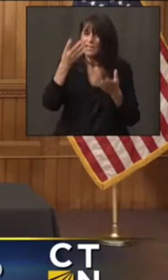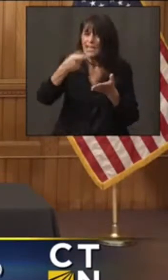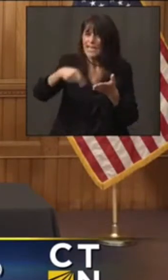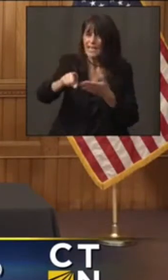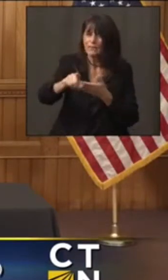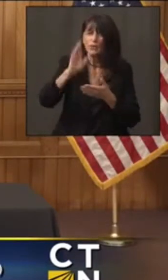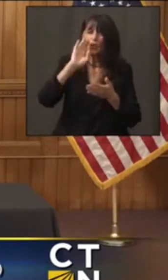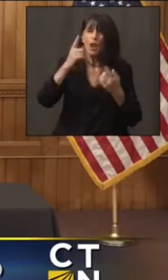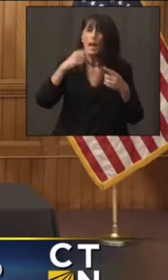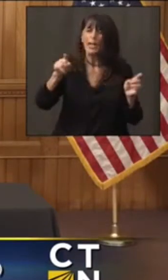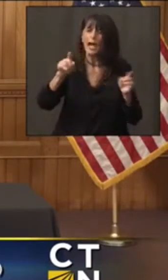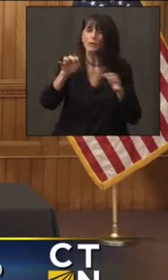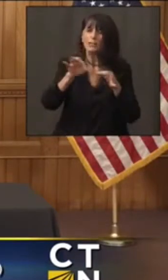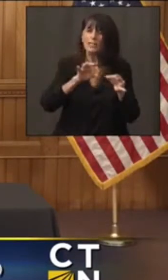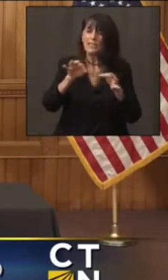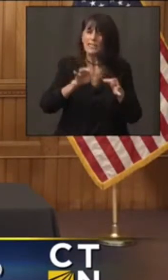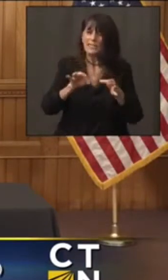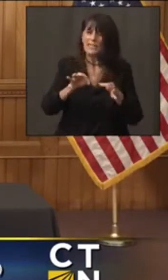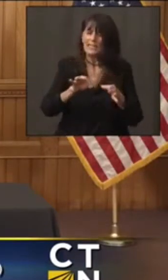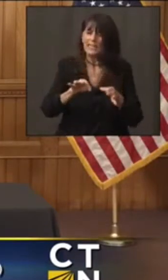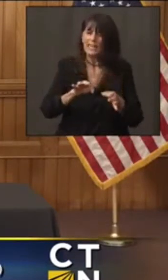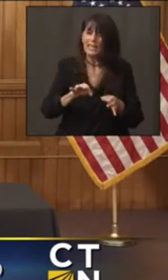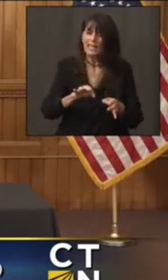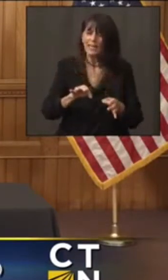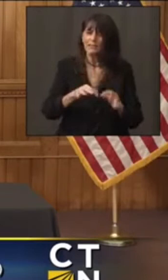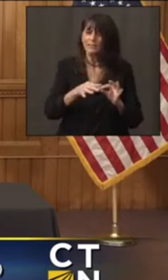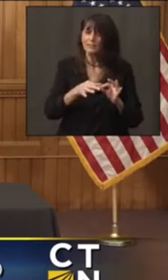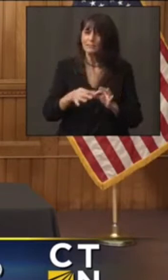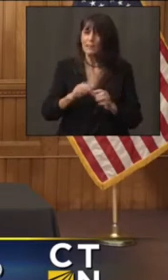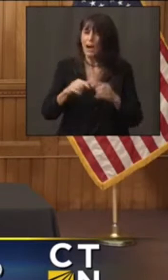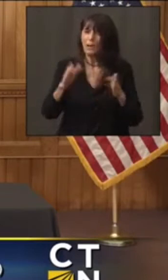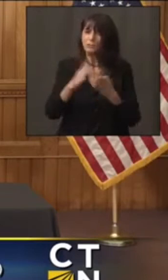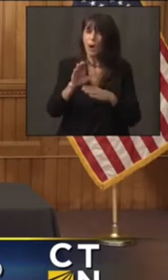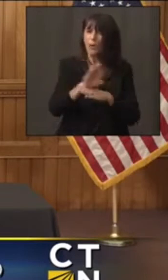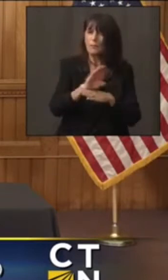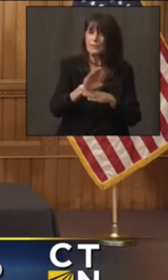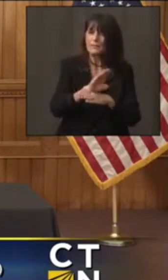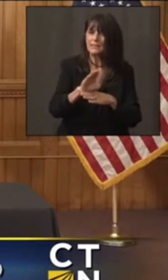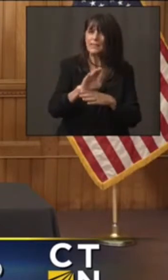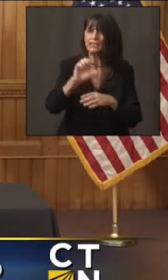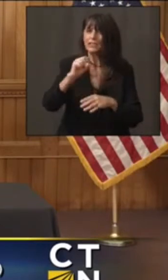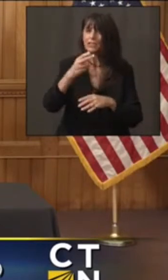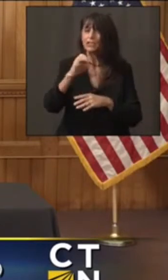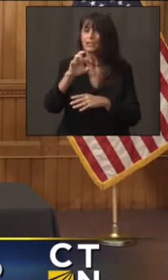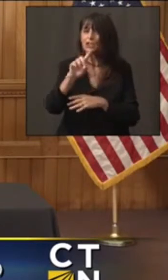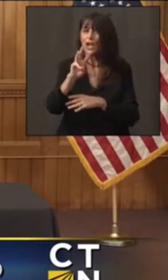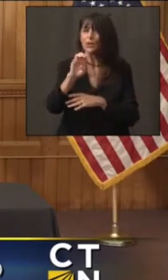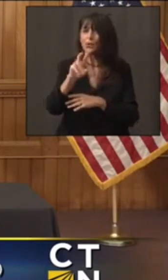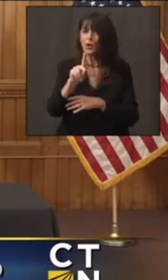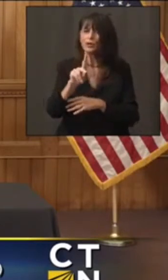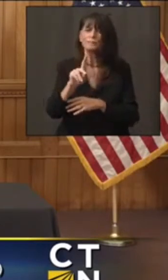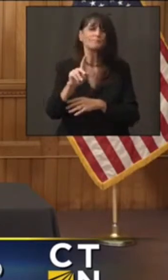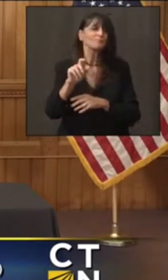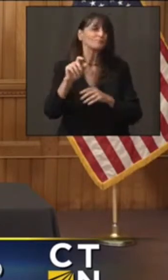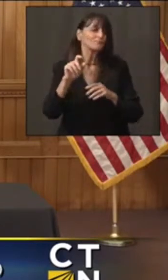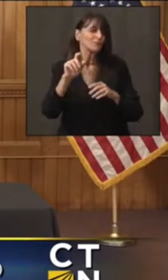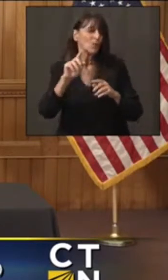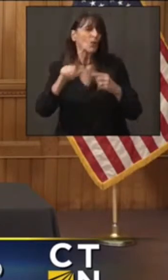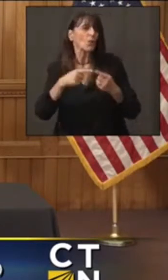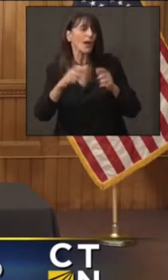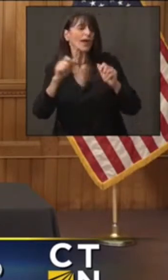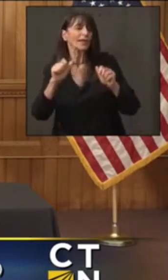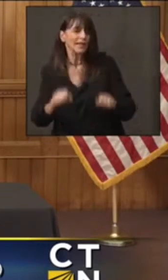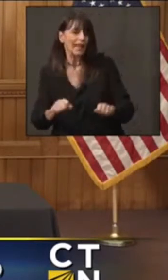week. Can you give the small business and nonprofit community an idea of when they'll actually be able